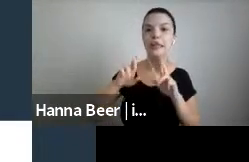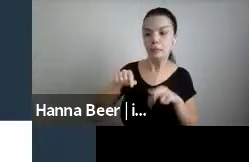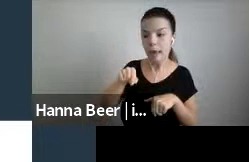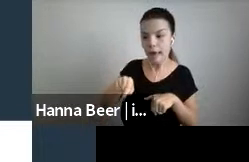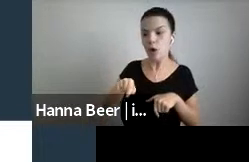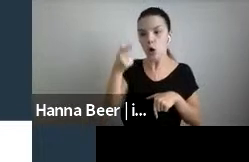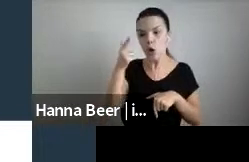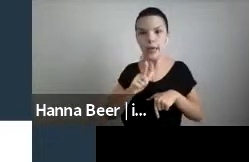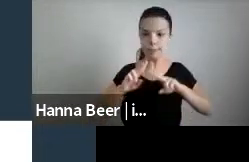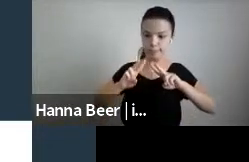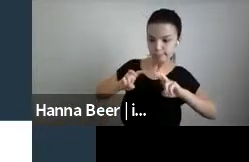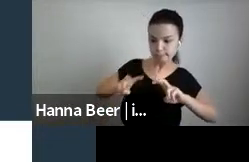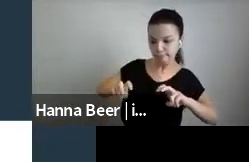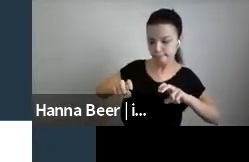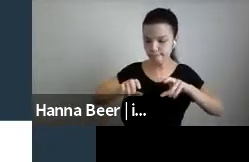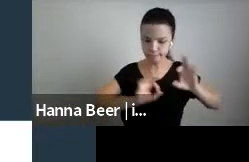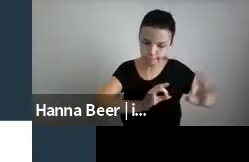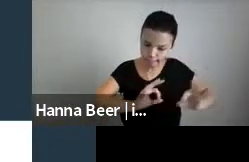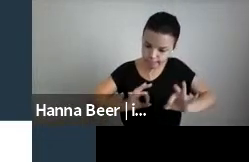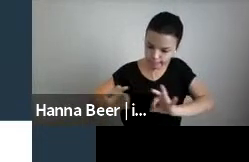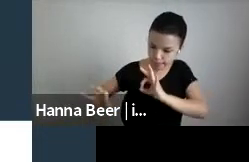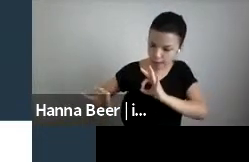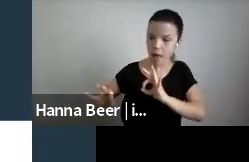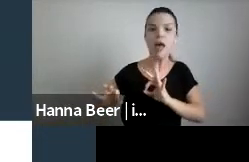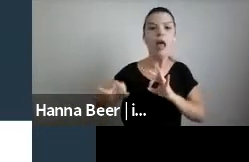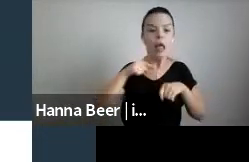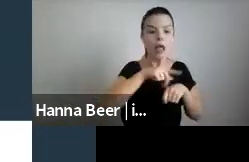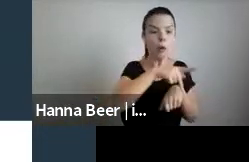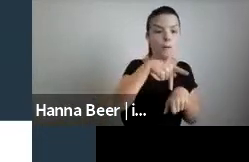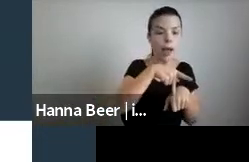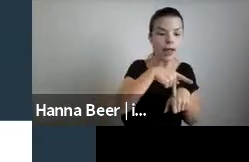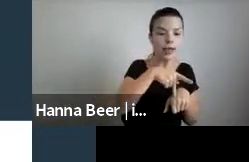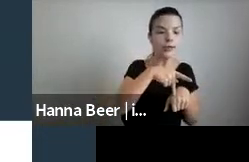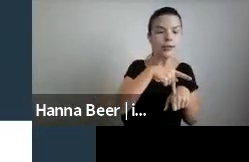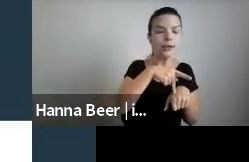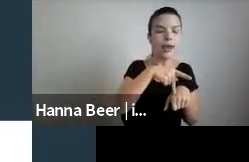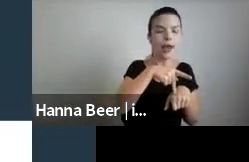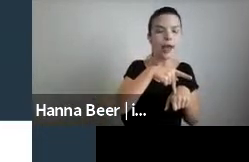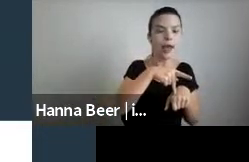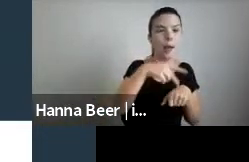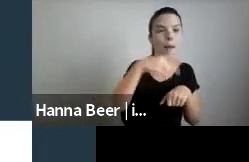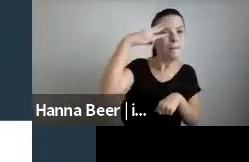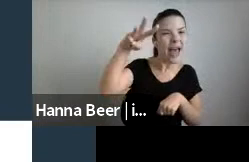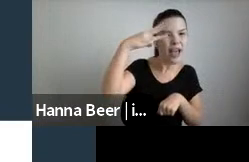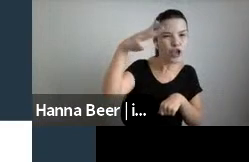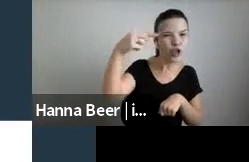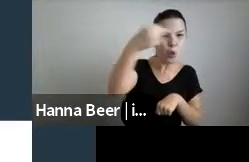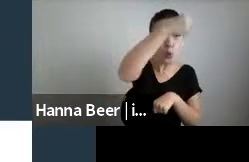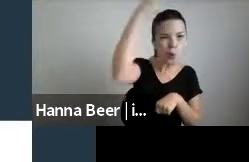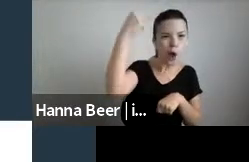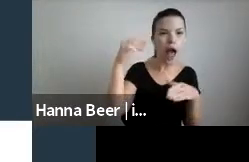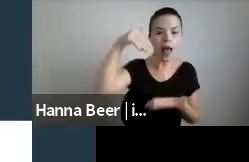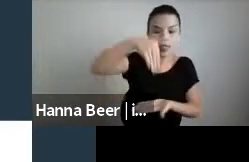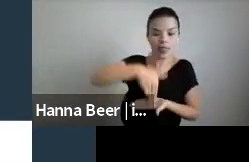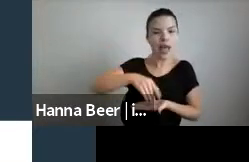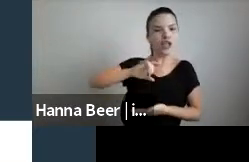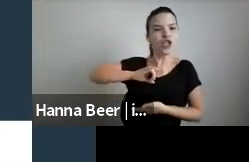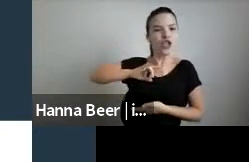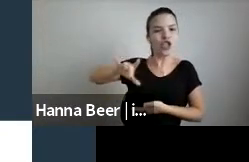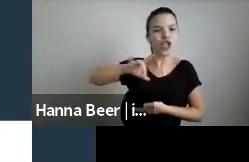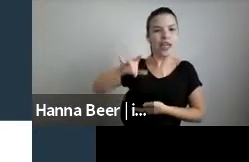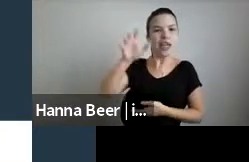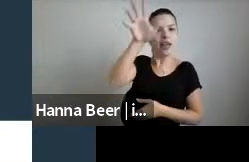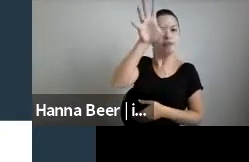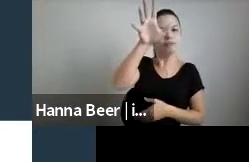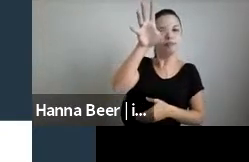Pacific along the borders from Mexico to Chile, the eastern tropical Pacific